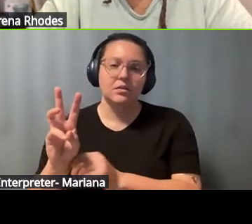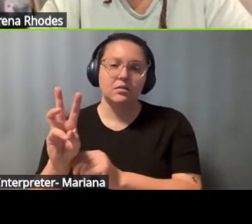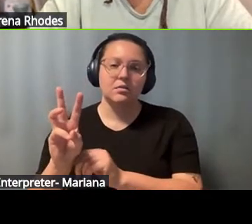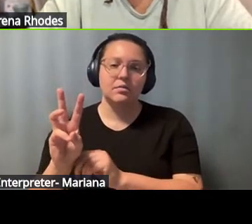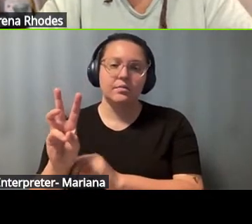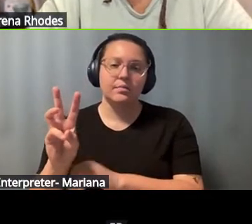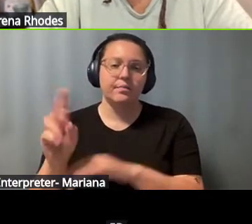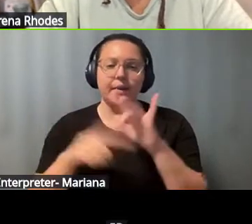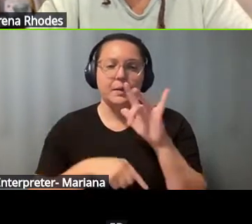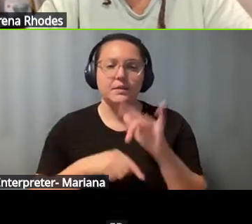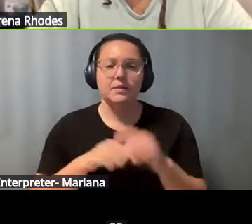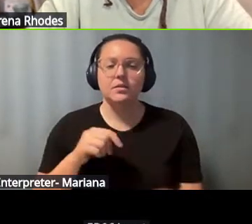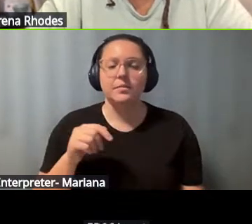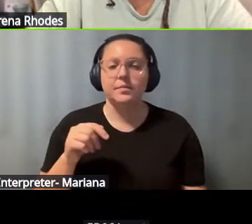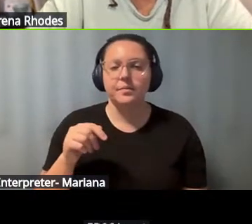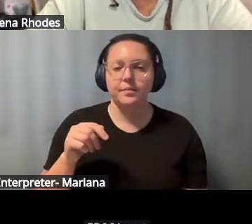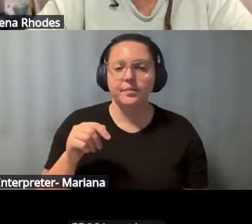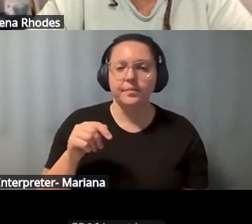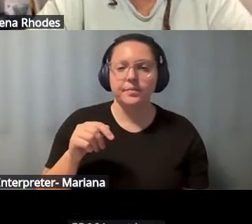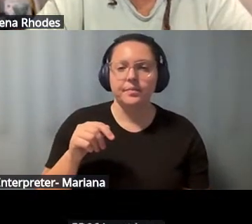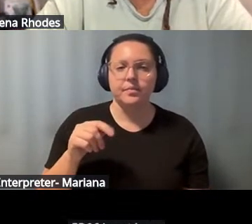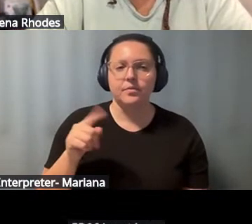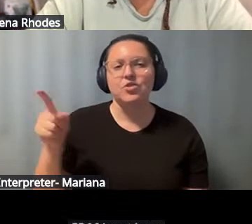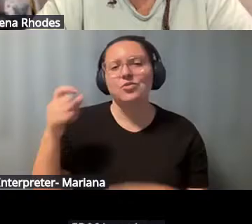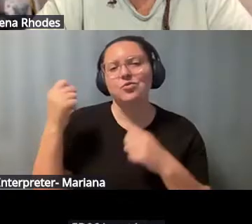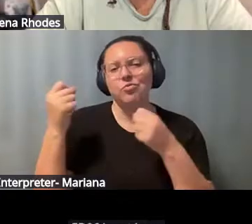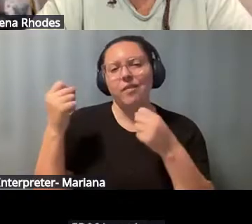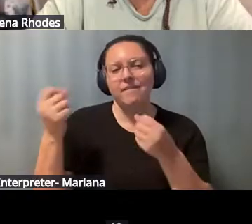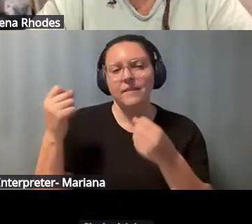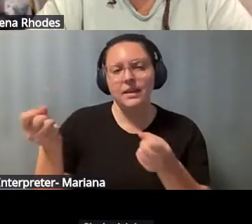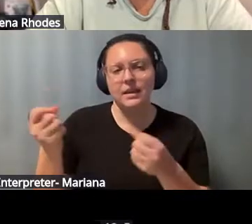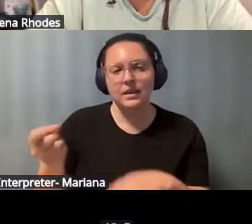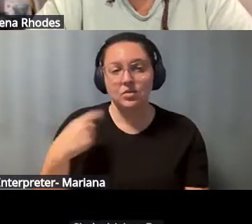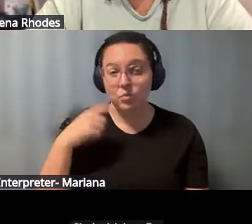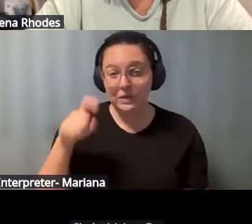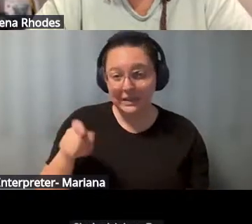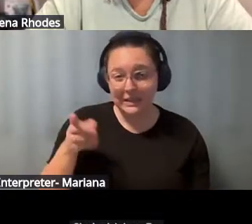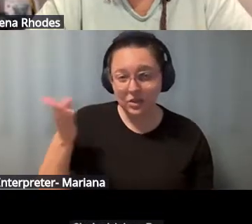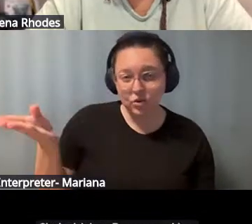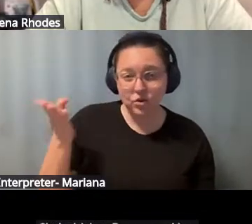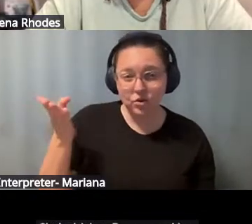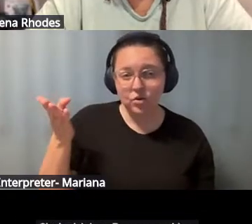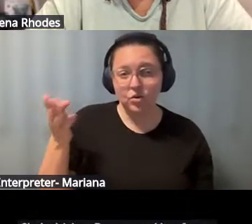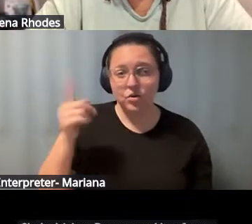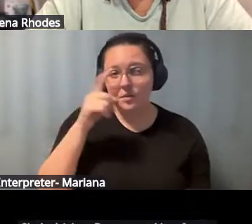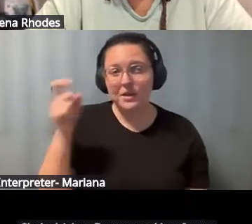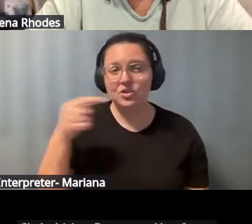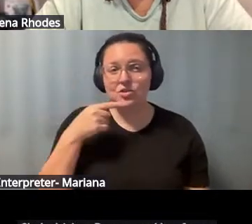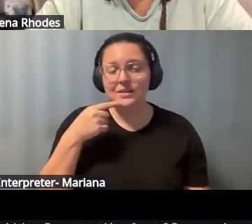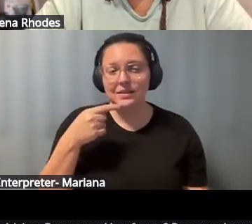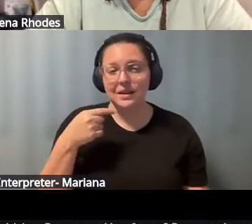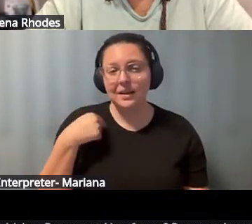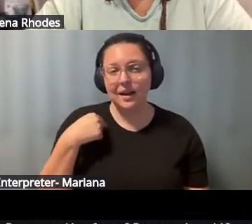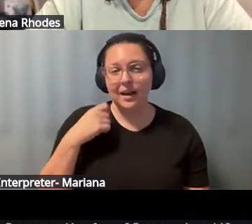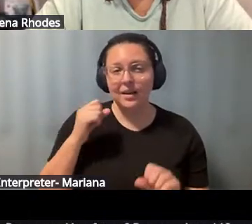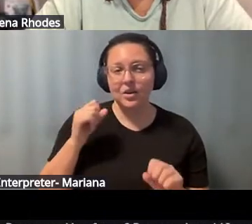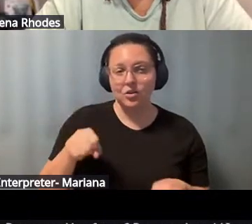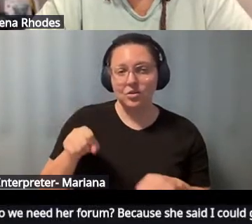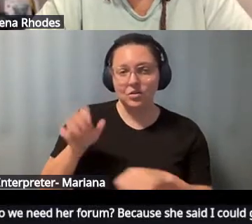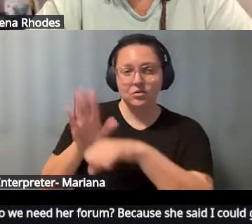5D06 is not here. Oh, She's 5. driving. Do we need her for quorum? Because she said I could get her if we need